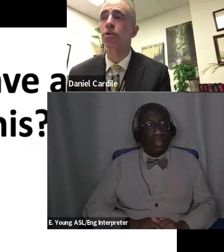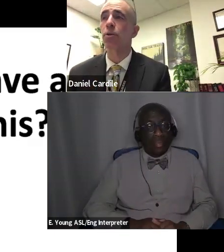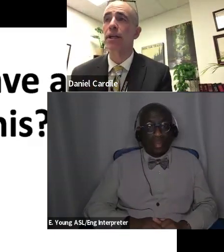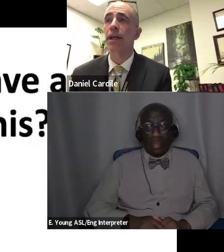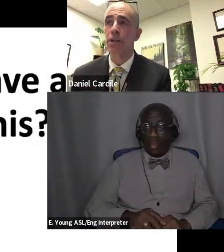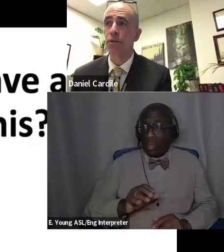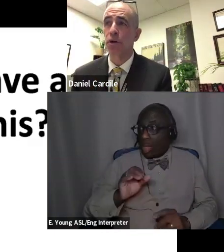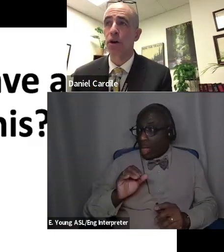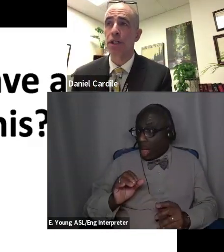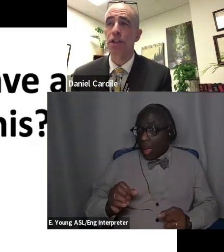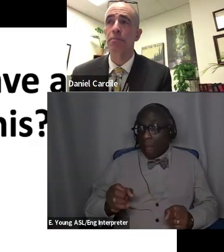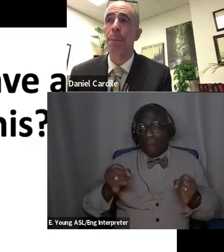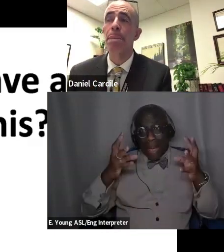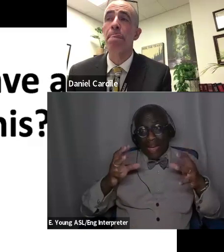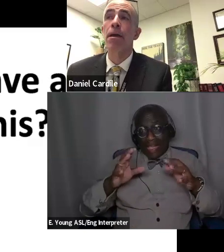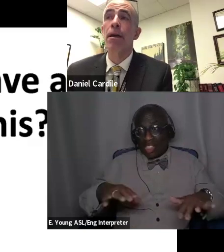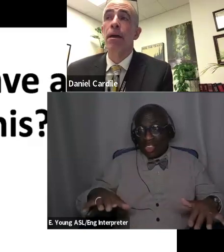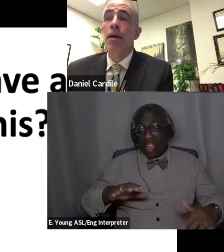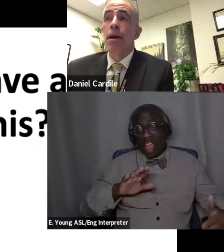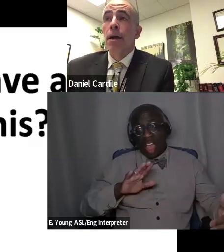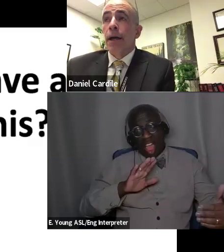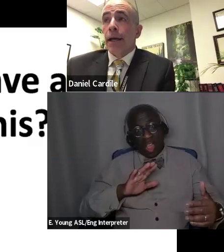child fights you on a case for guardianship?